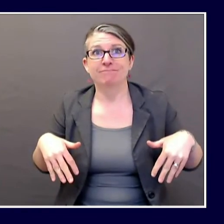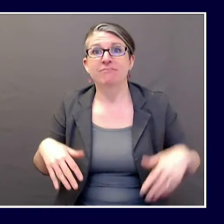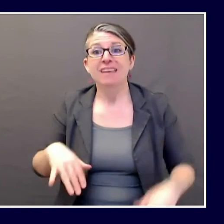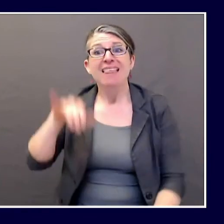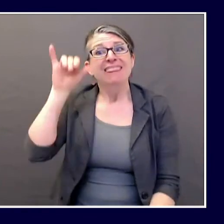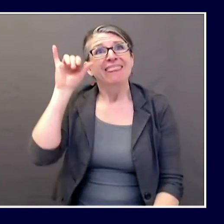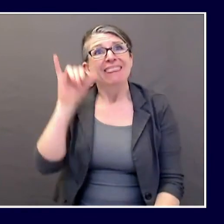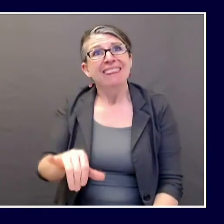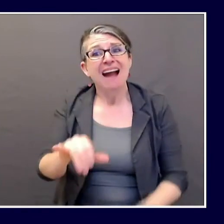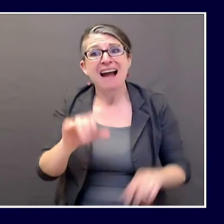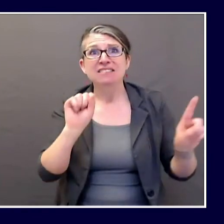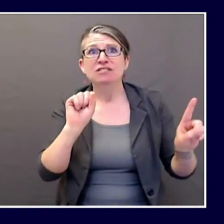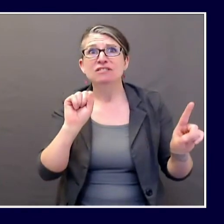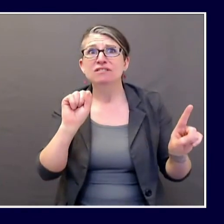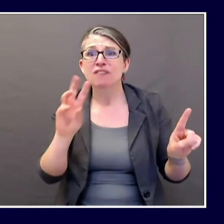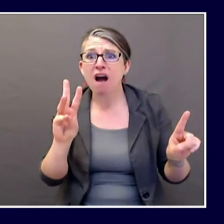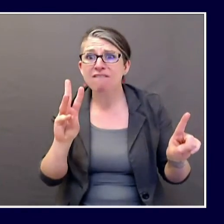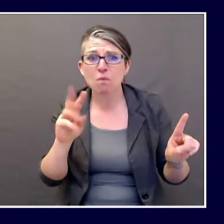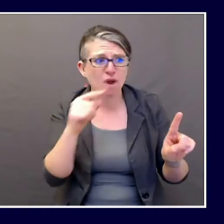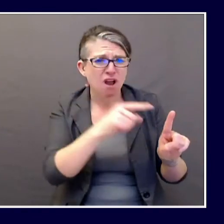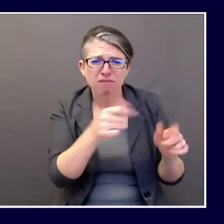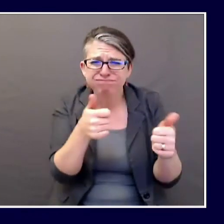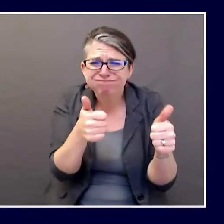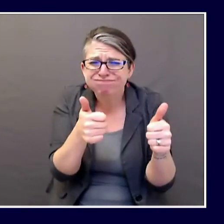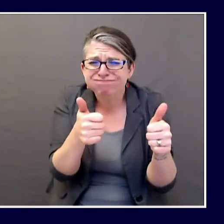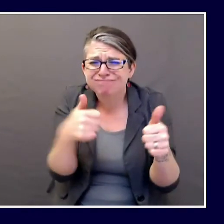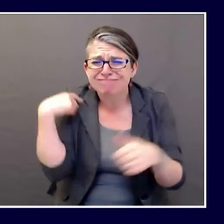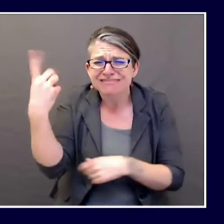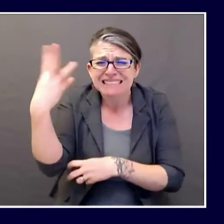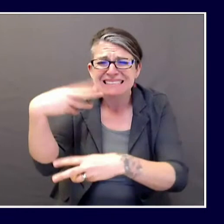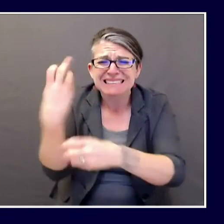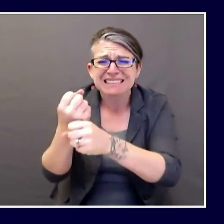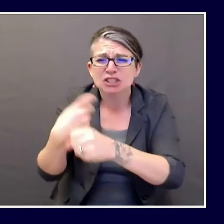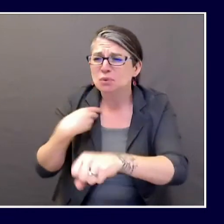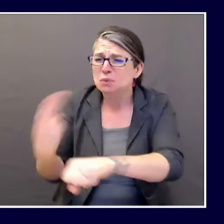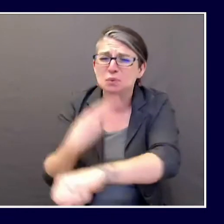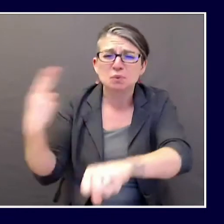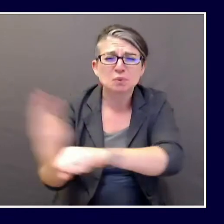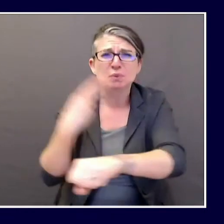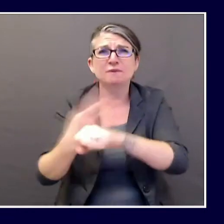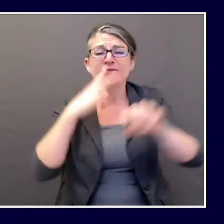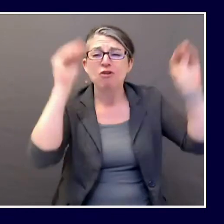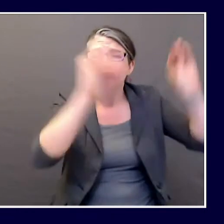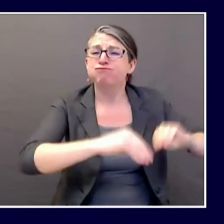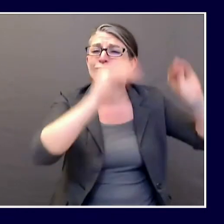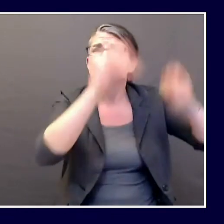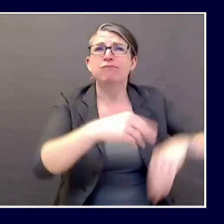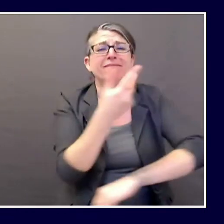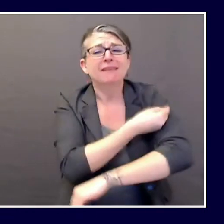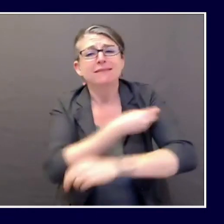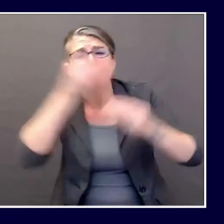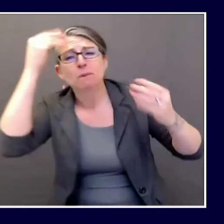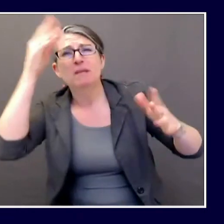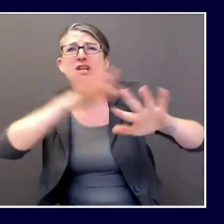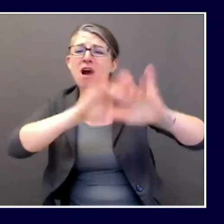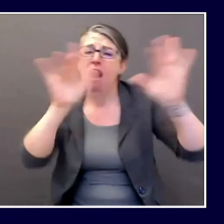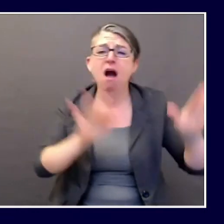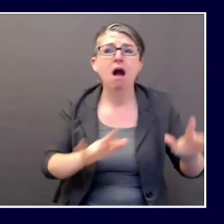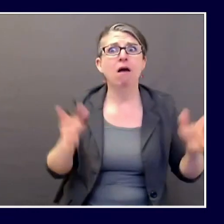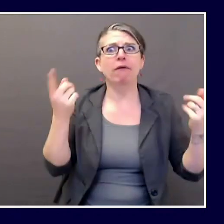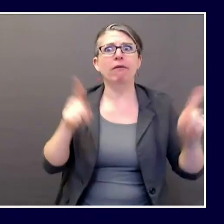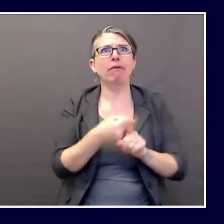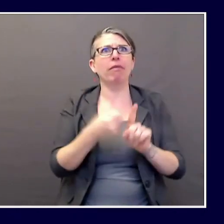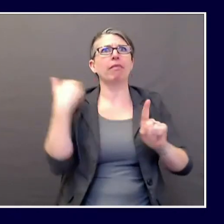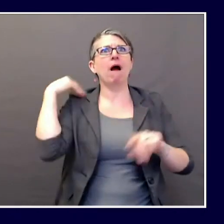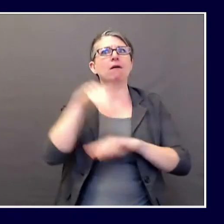Impact. And the company that stands it up is working feverishly to get the system back online. But I want